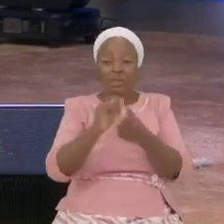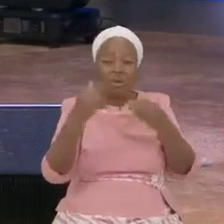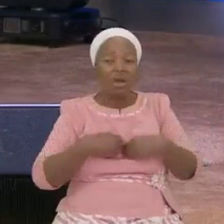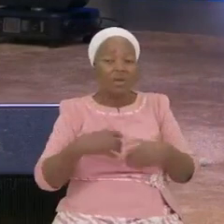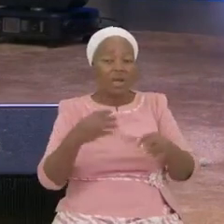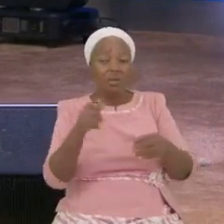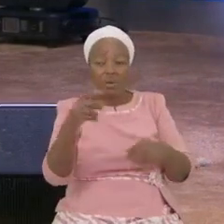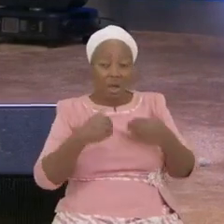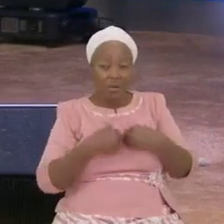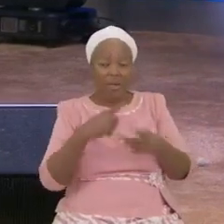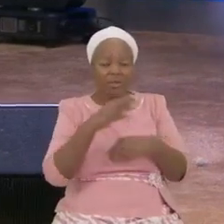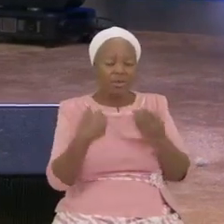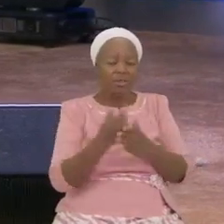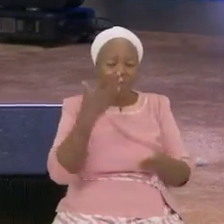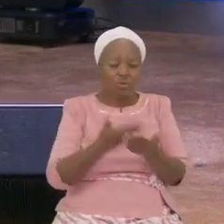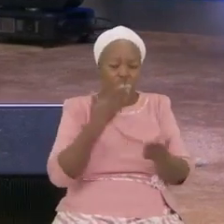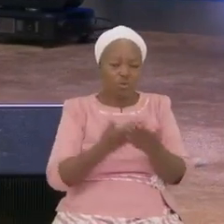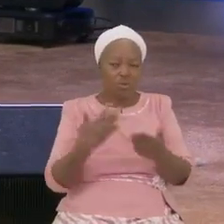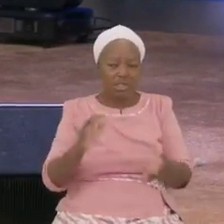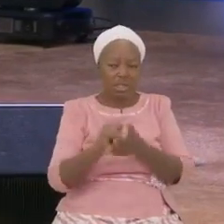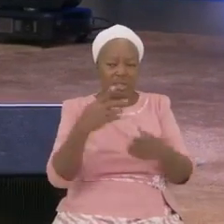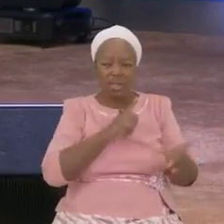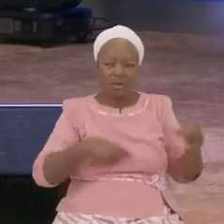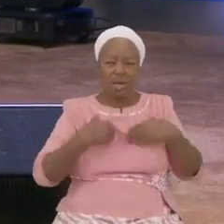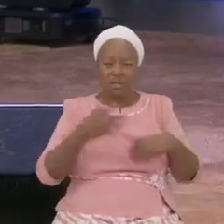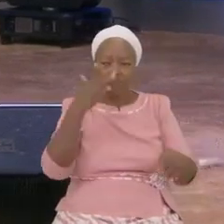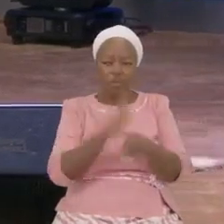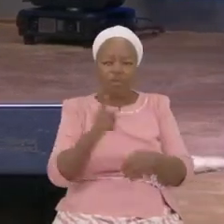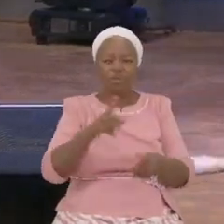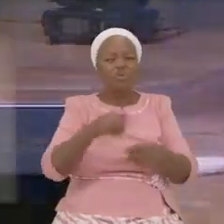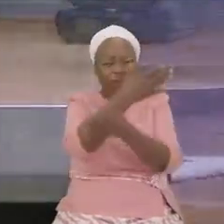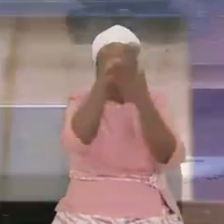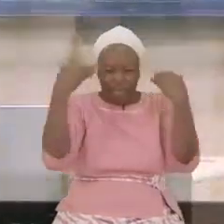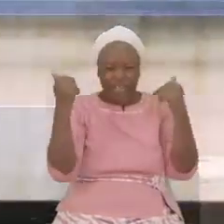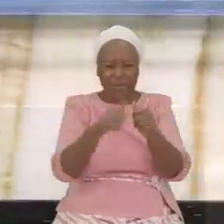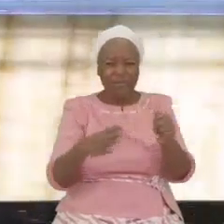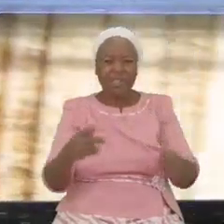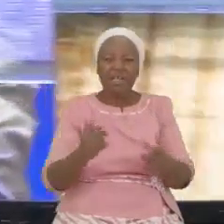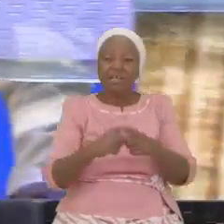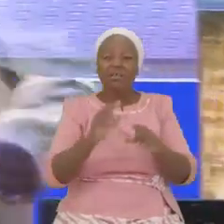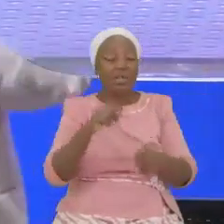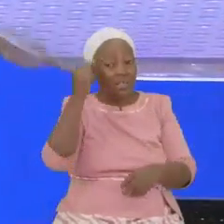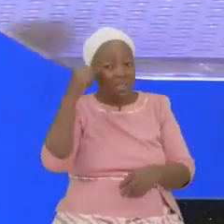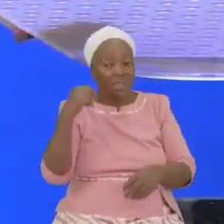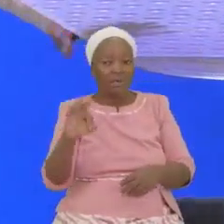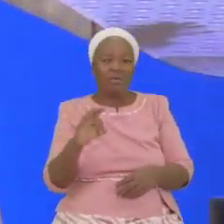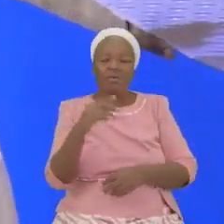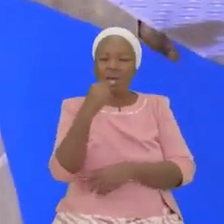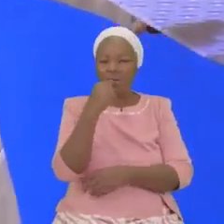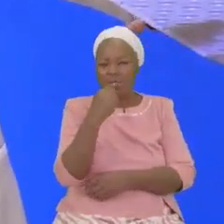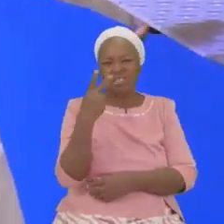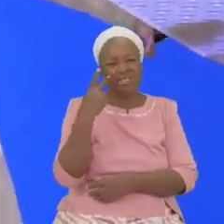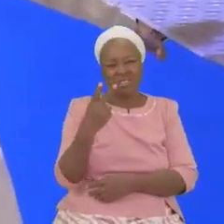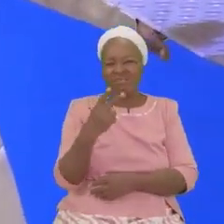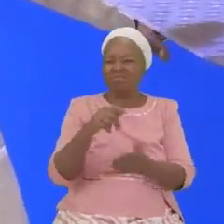and all the good things the Lord has promised you, you forget everything. You are thinking on,